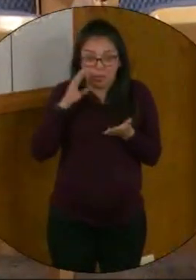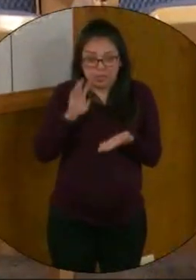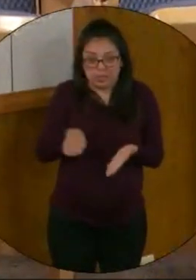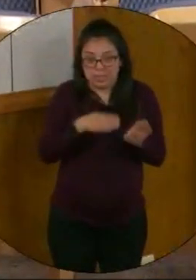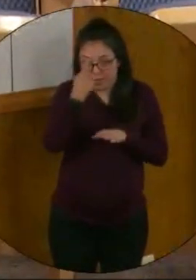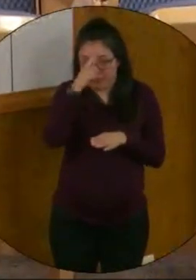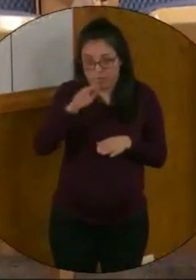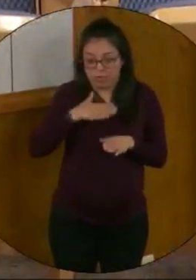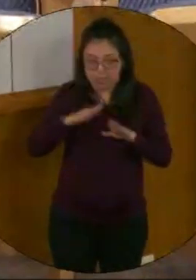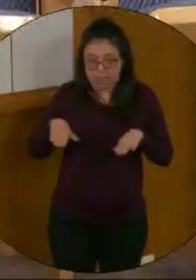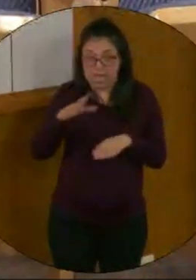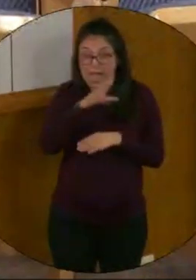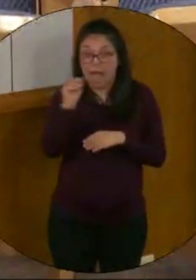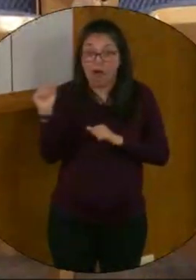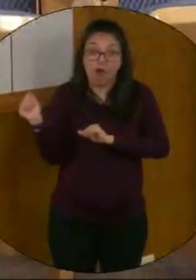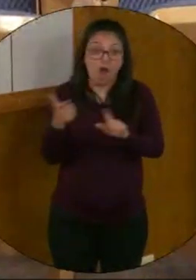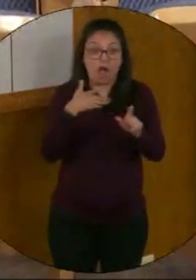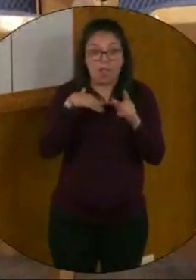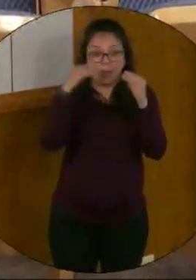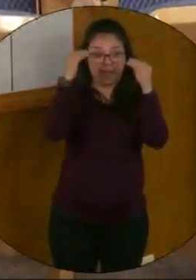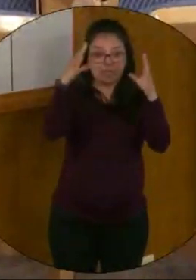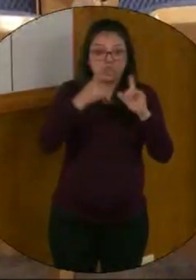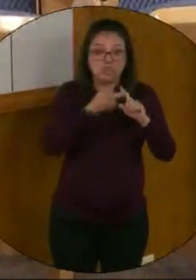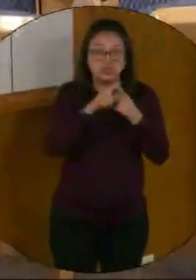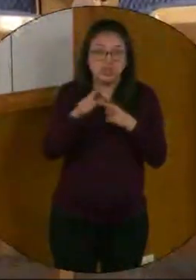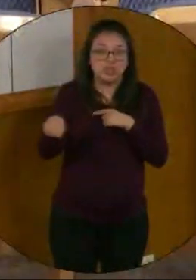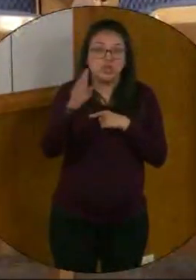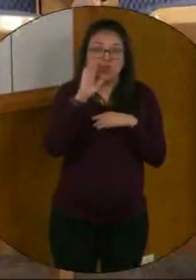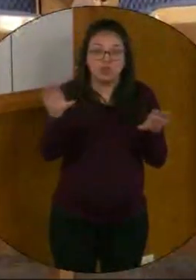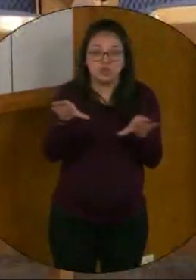kids. And all my teacher friends would do the same.